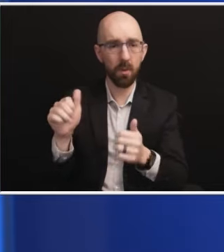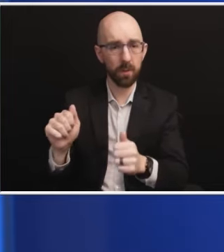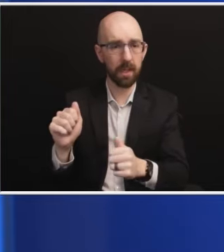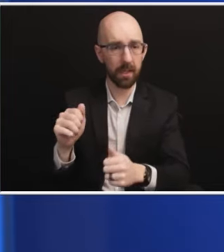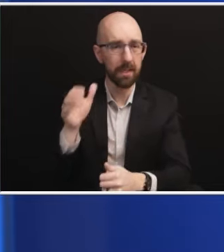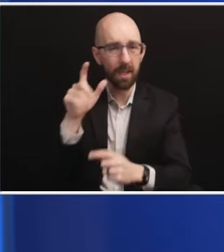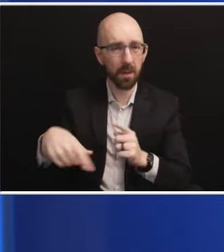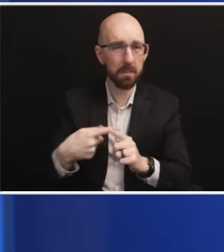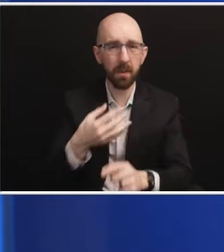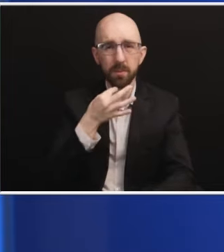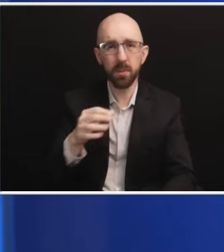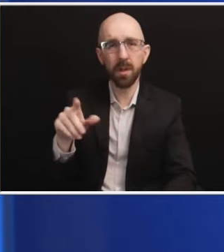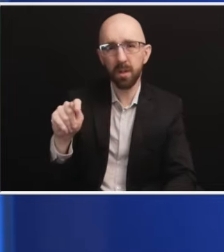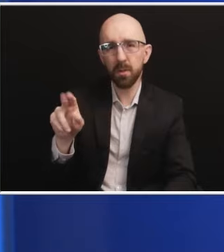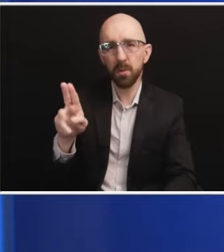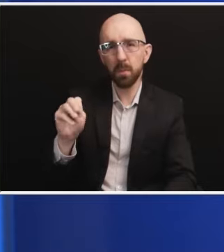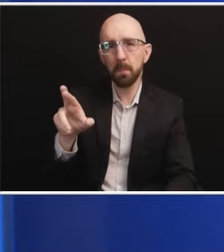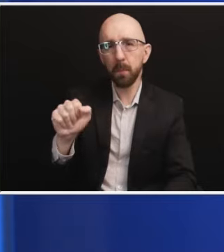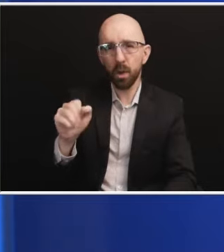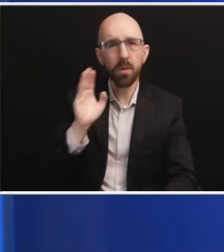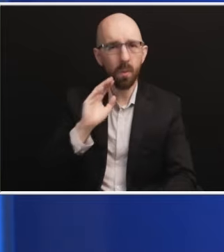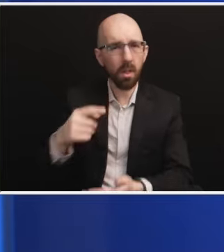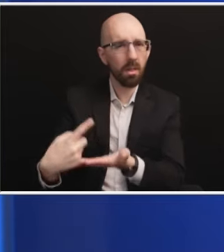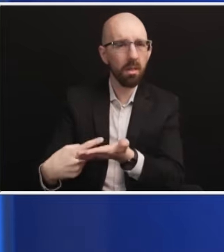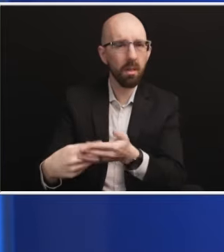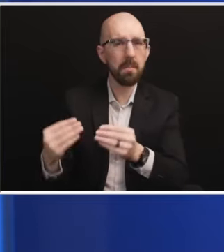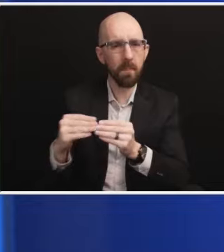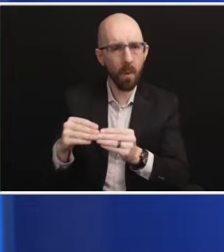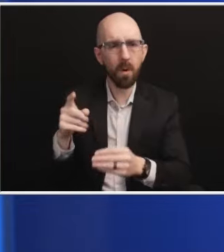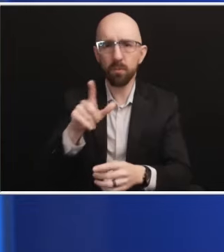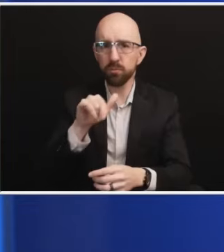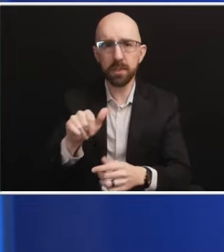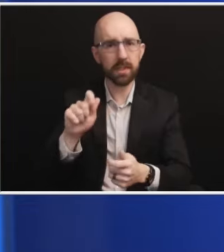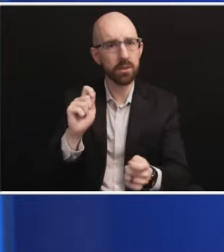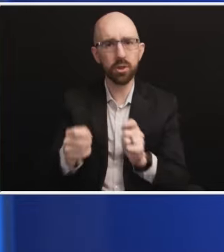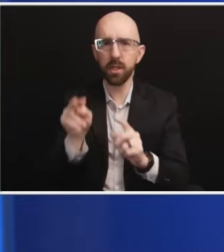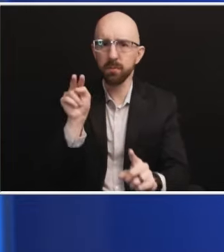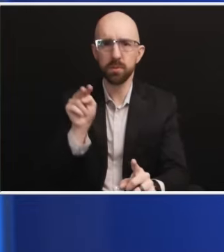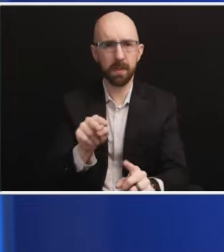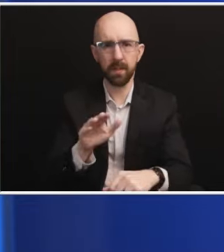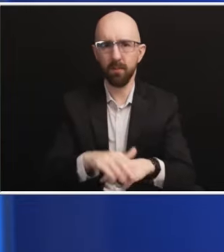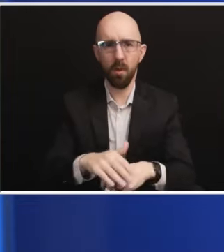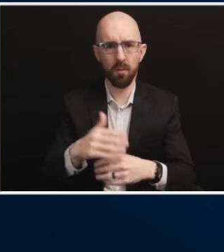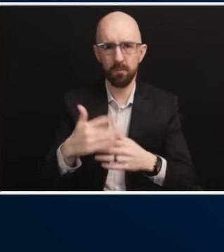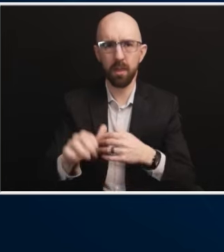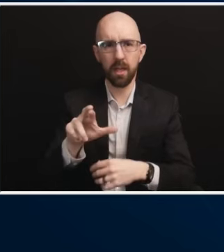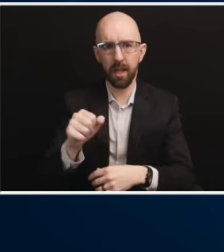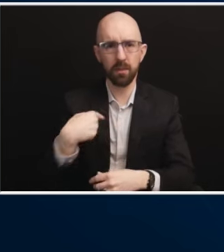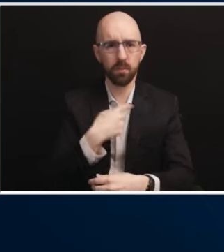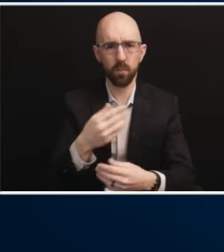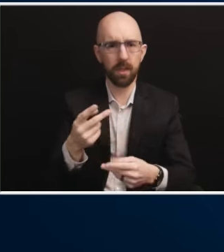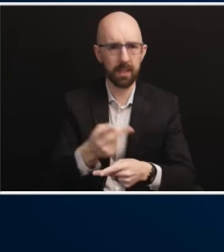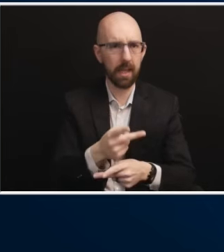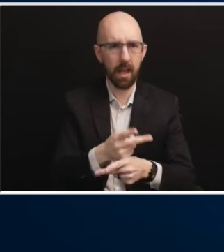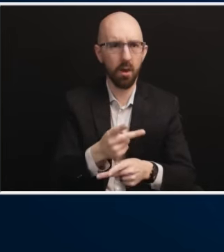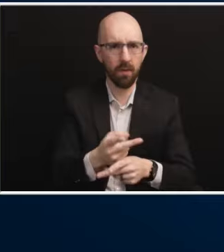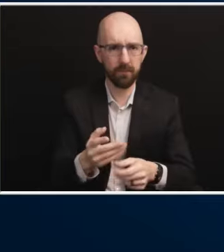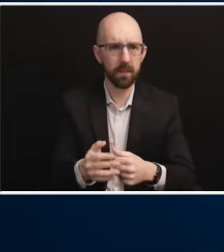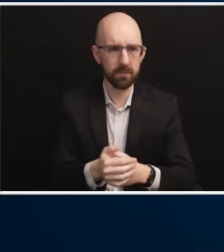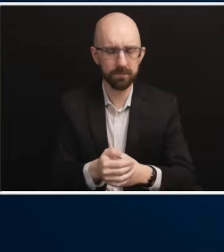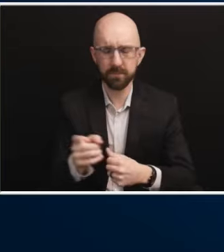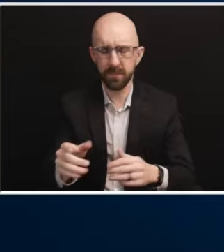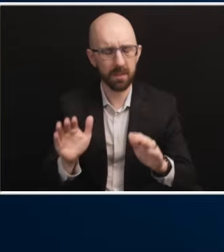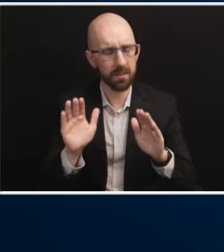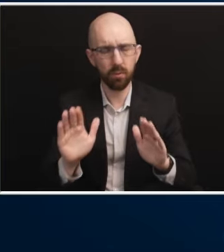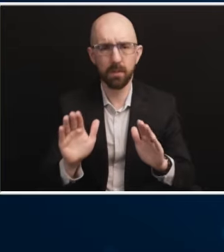been a real paradigm shift in a number of blood cancers that we care for. Mm-hmm. I mean, it's just fantastic. It's incredible. It's It is